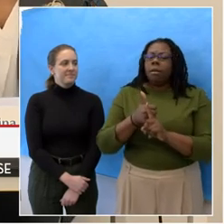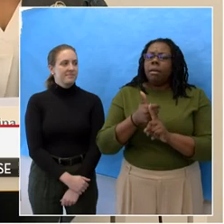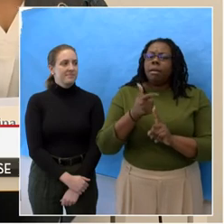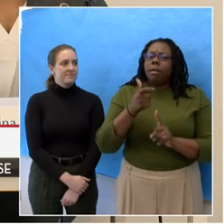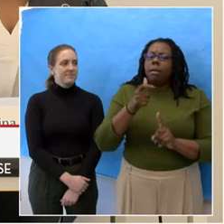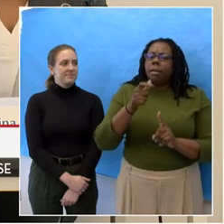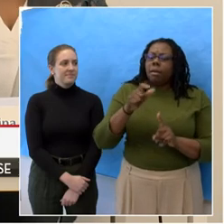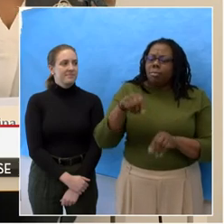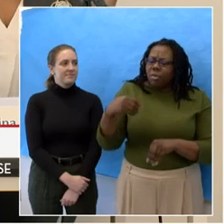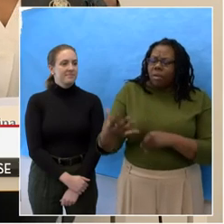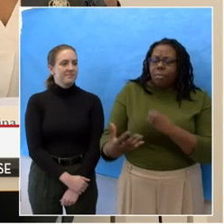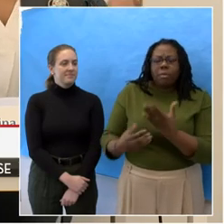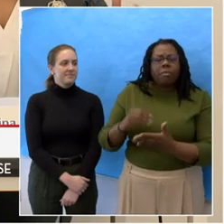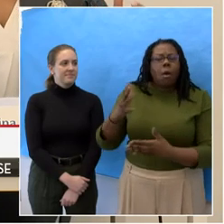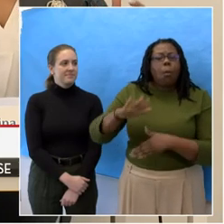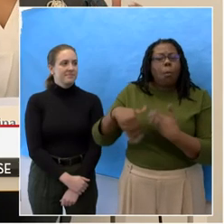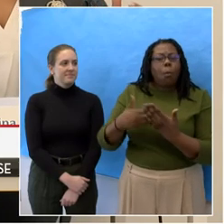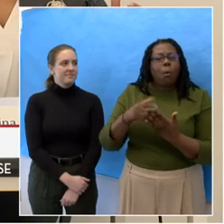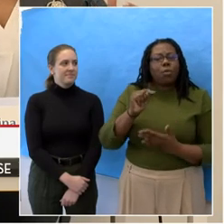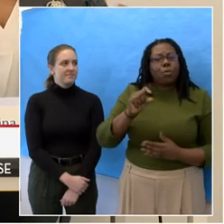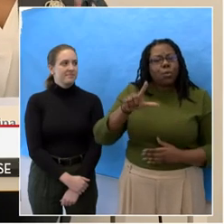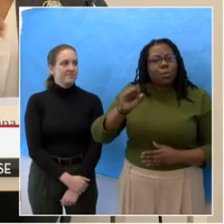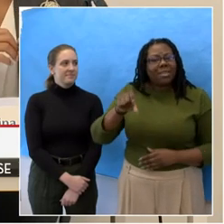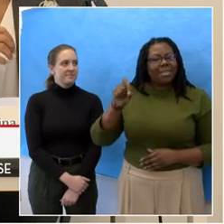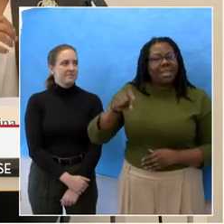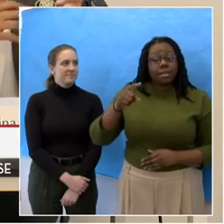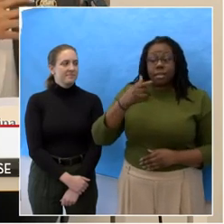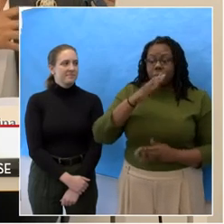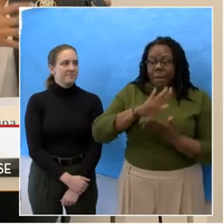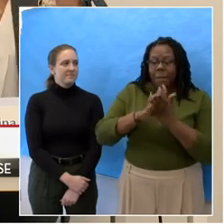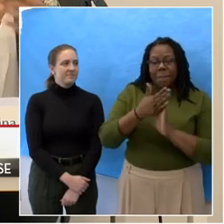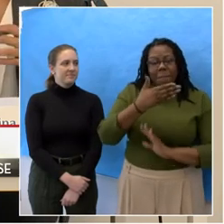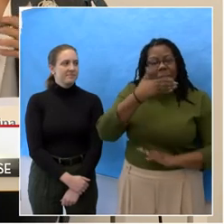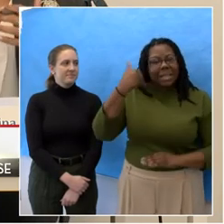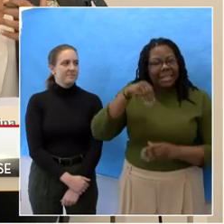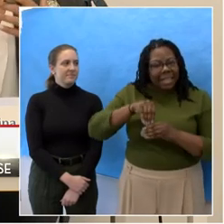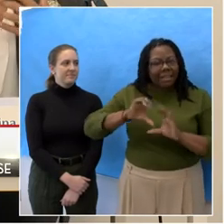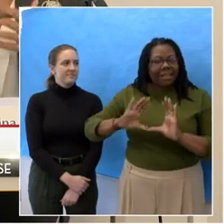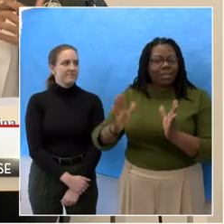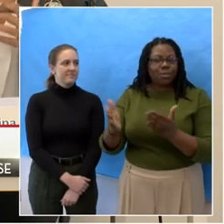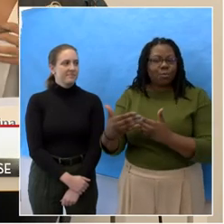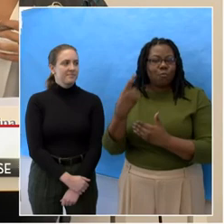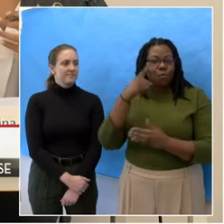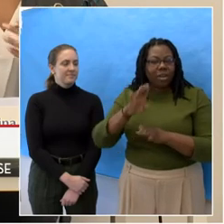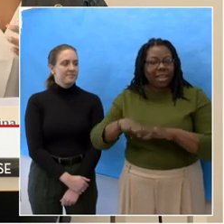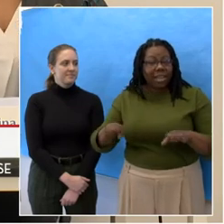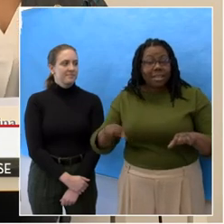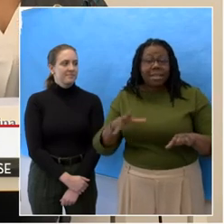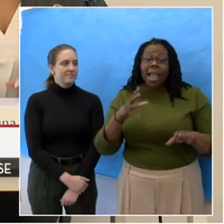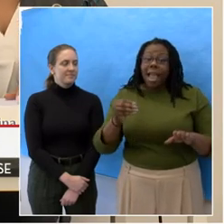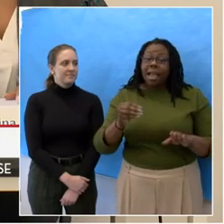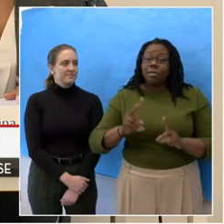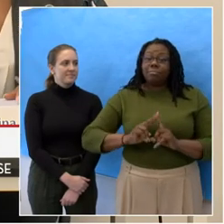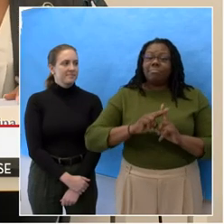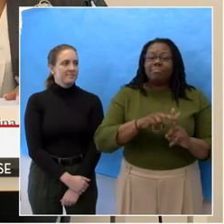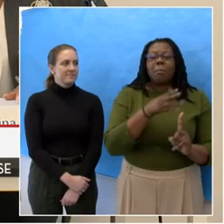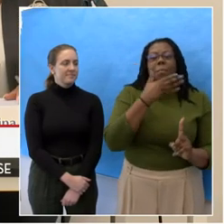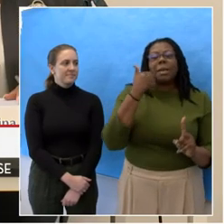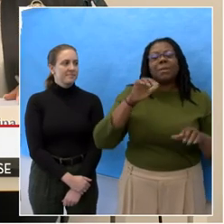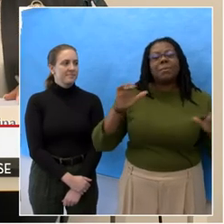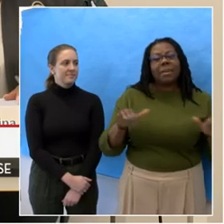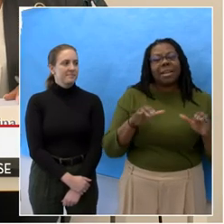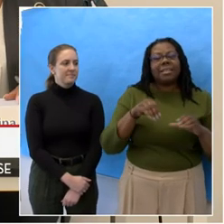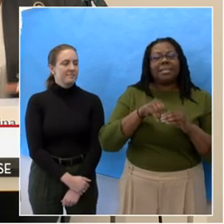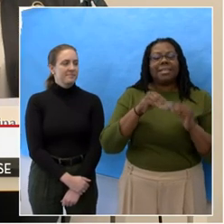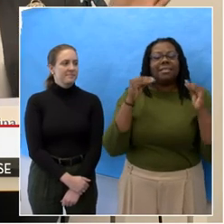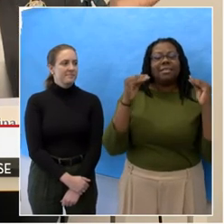in their toolbox to be the best in their classroom for their children and to leverage best practice in teaching and learning. It's critical